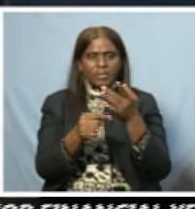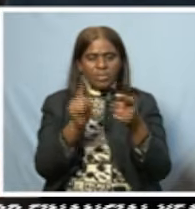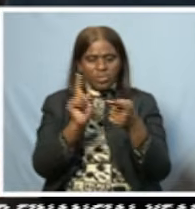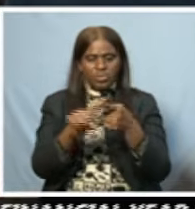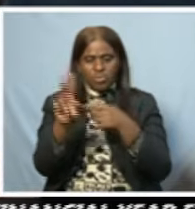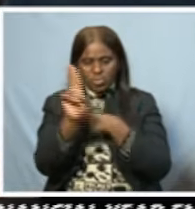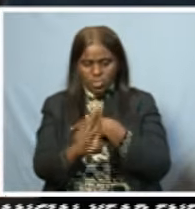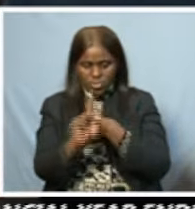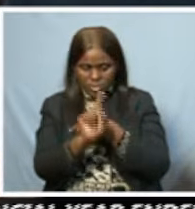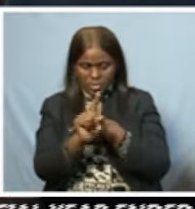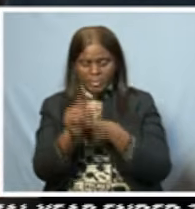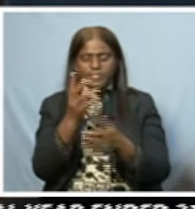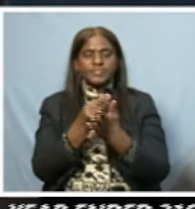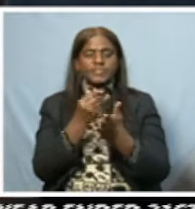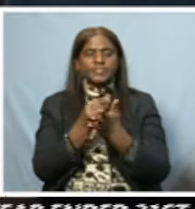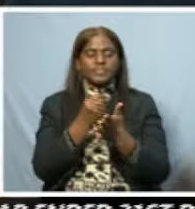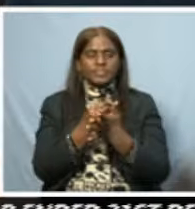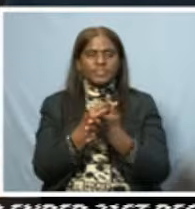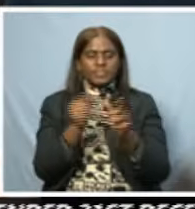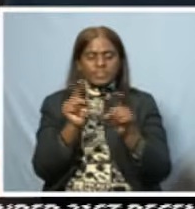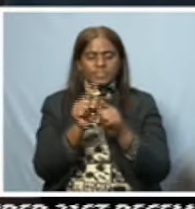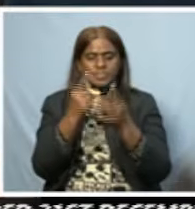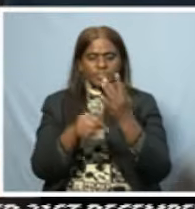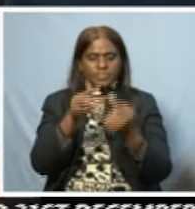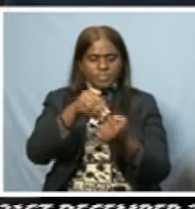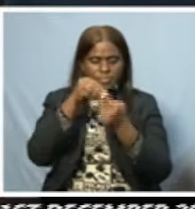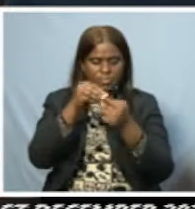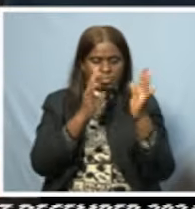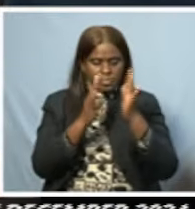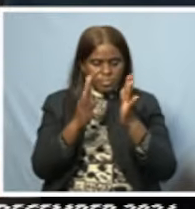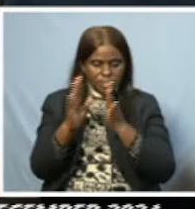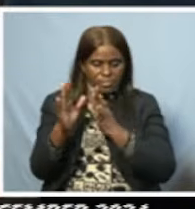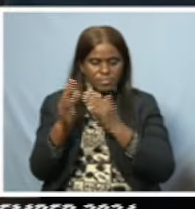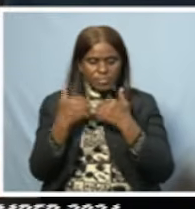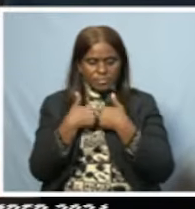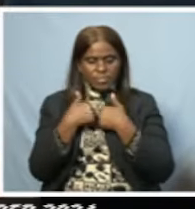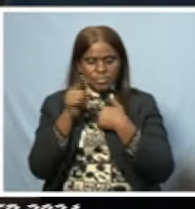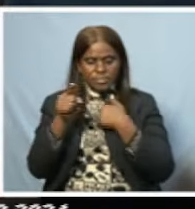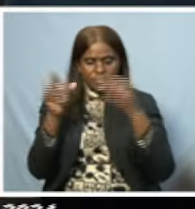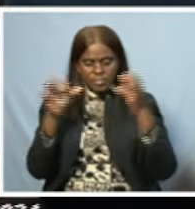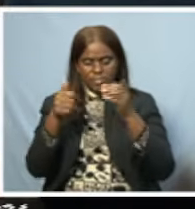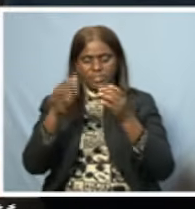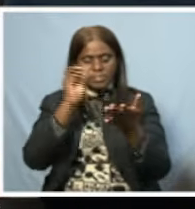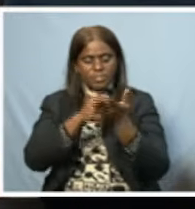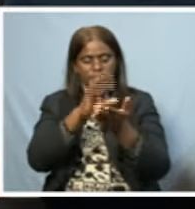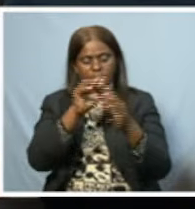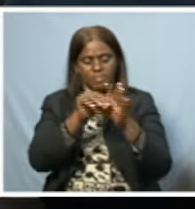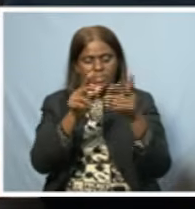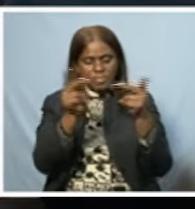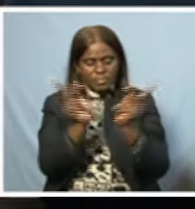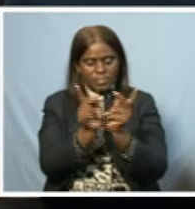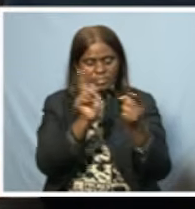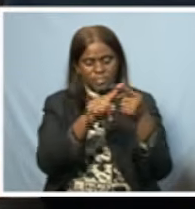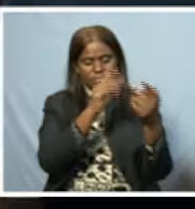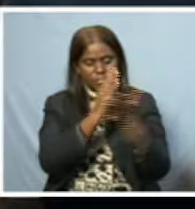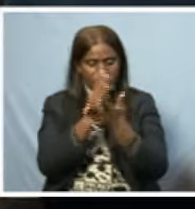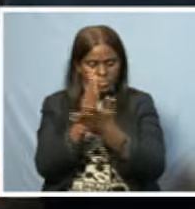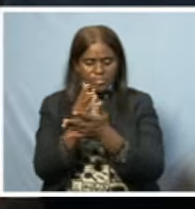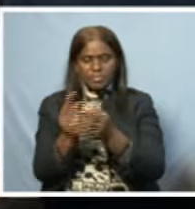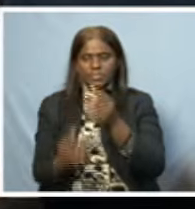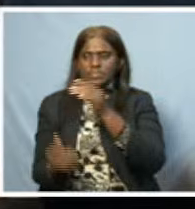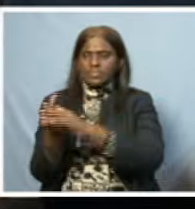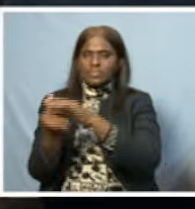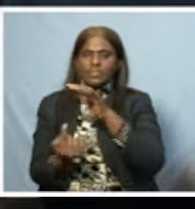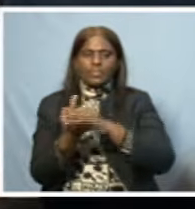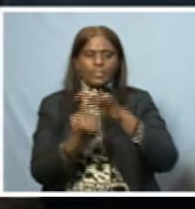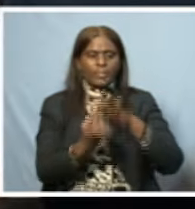use this money? And what specific measures have the council put in place to prevent